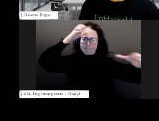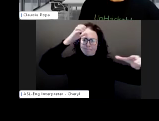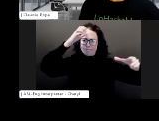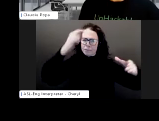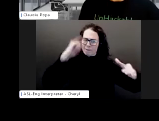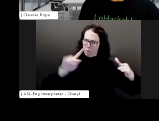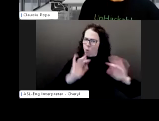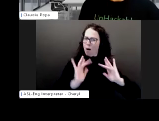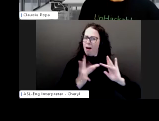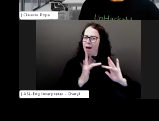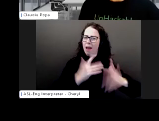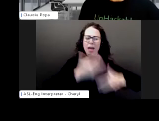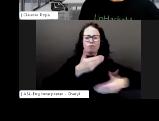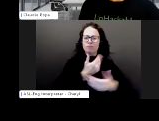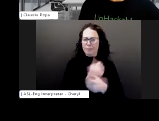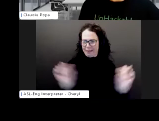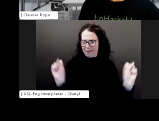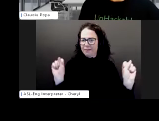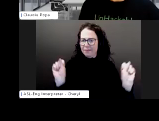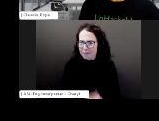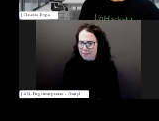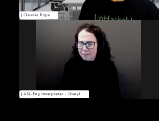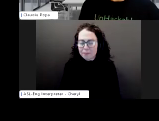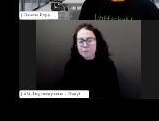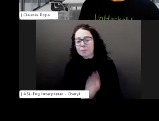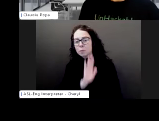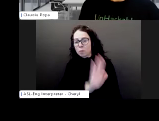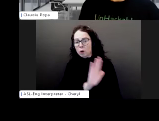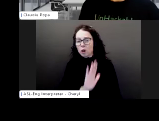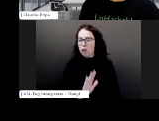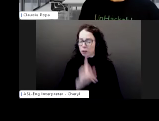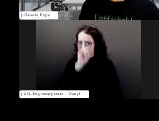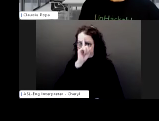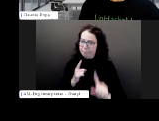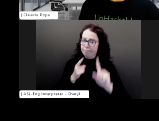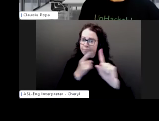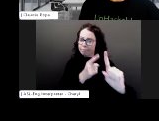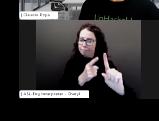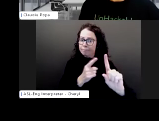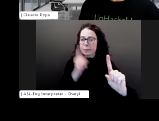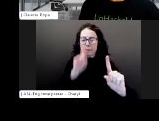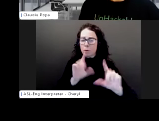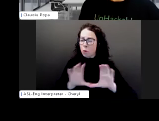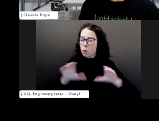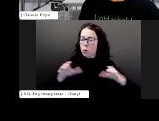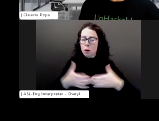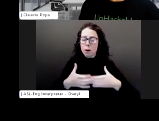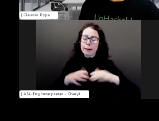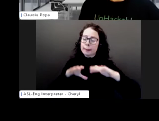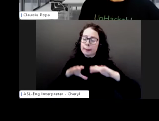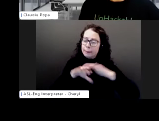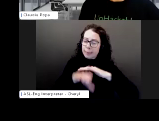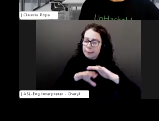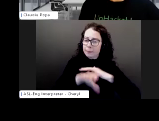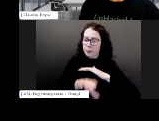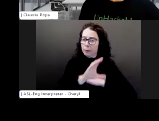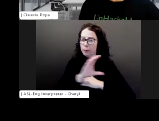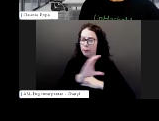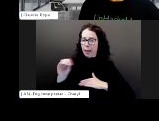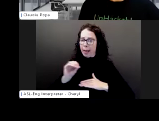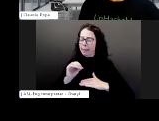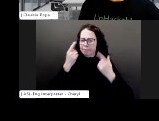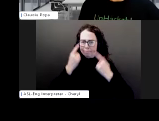online. So her dedication drives the organization's mission, which is to create accessible and effective cyber